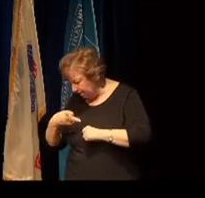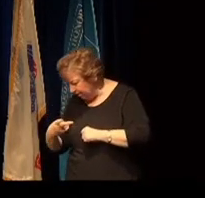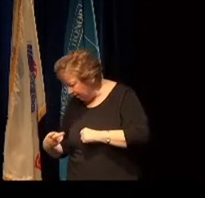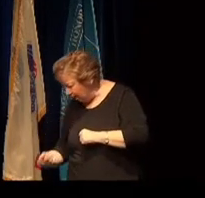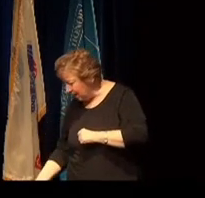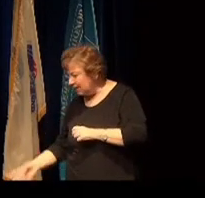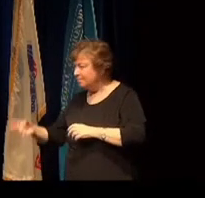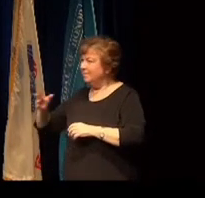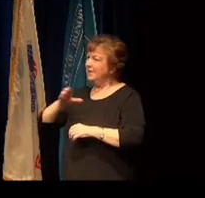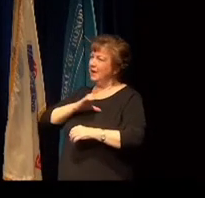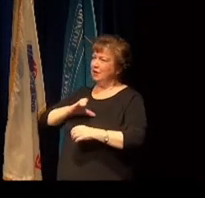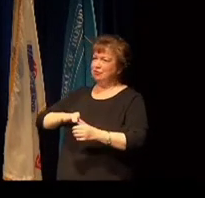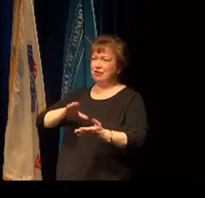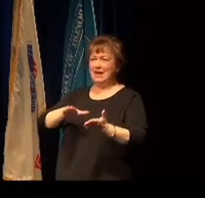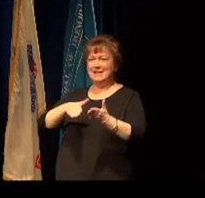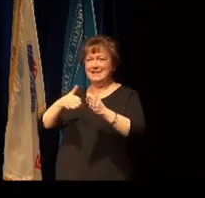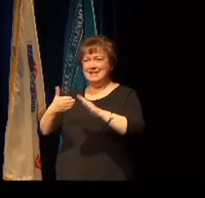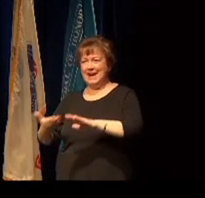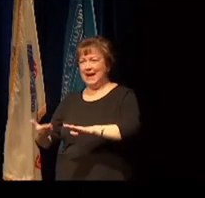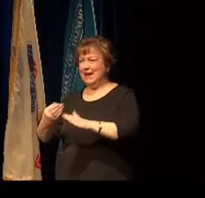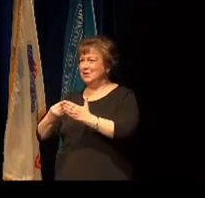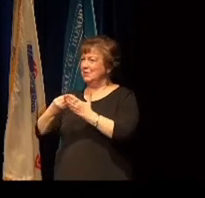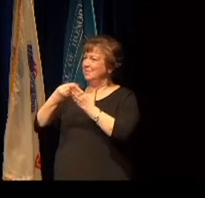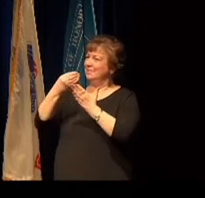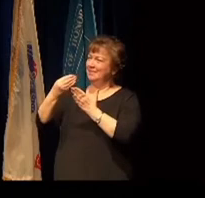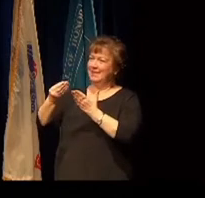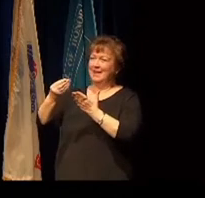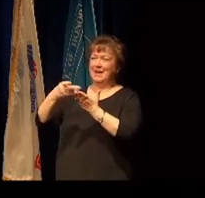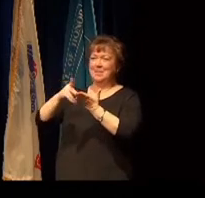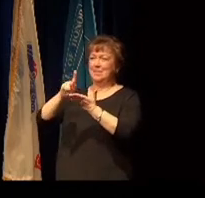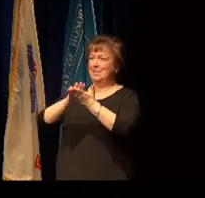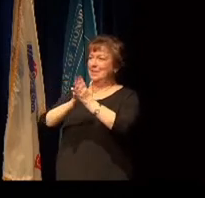on the cross to redeem. If you can